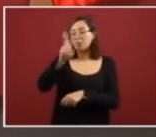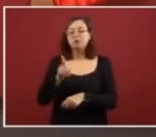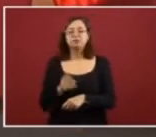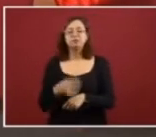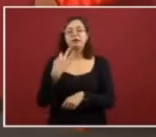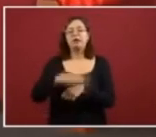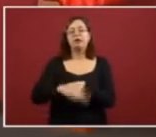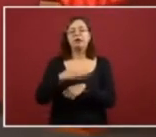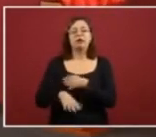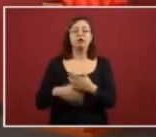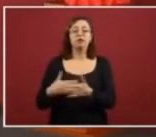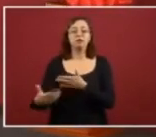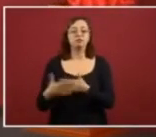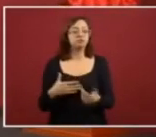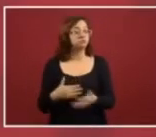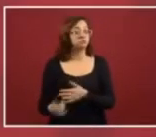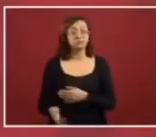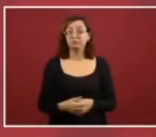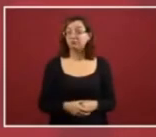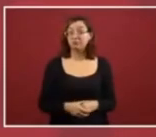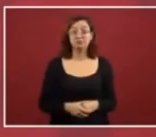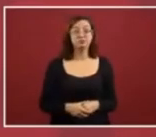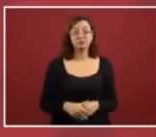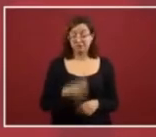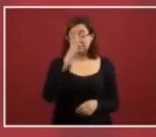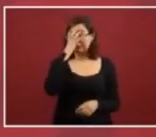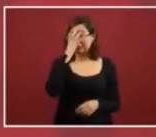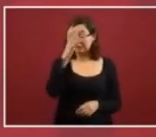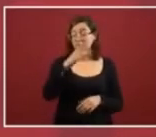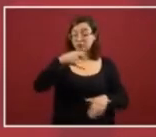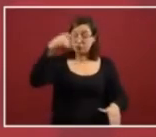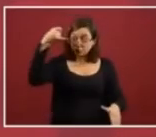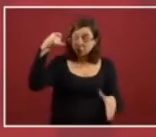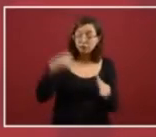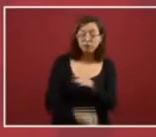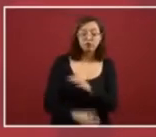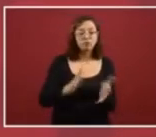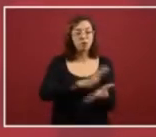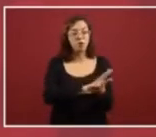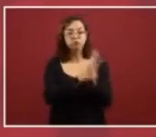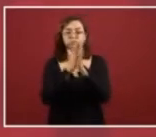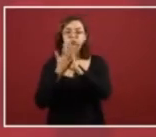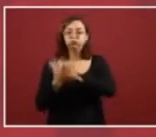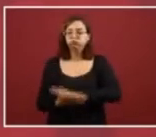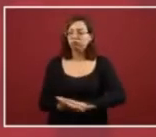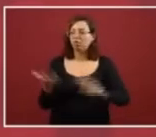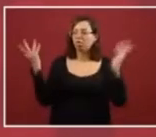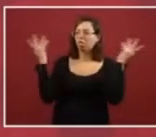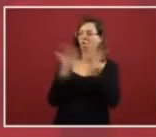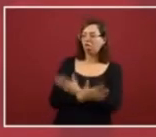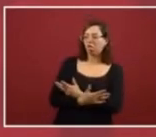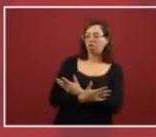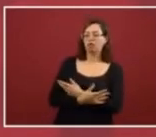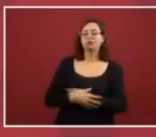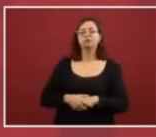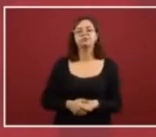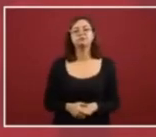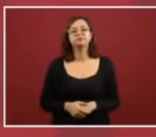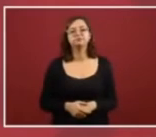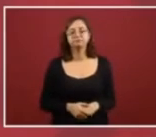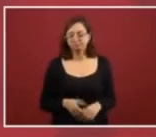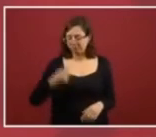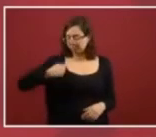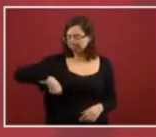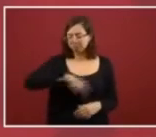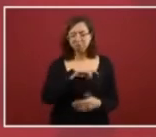fad, de que es un cambio de régimen, that it is a change in regimen, y que no nos vamos a mover,